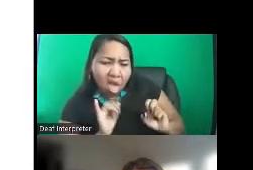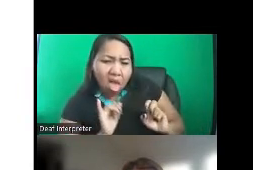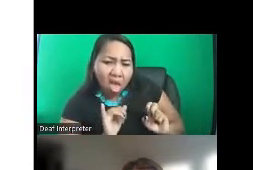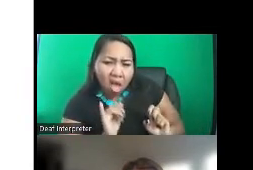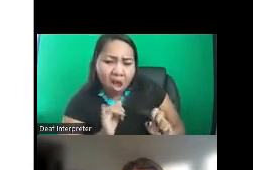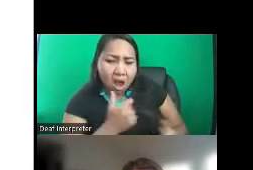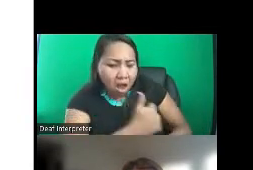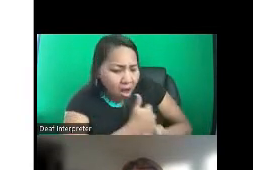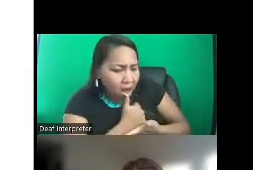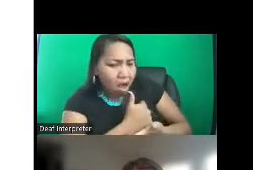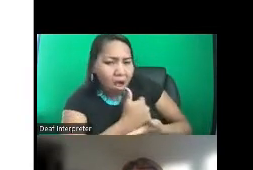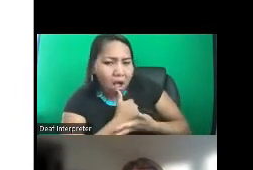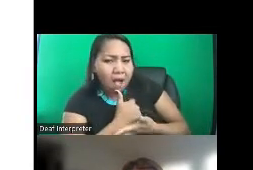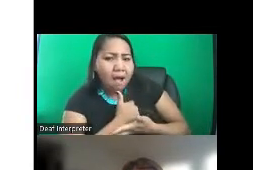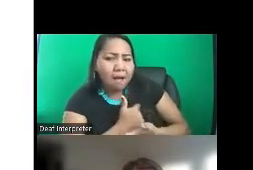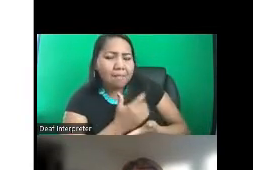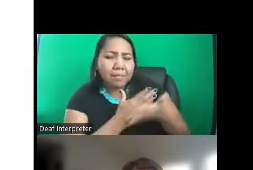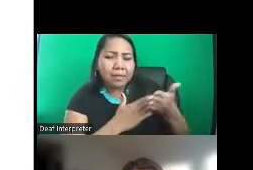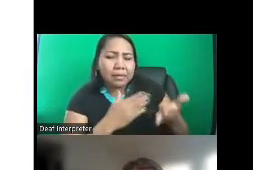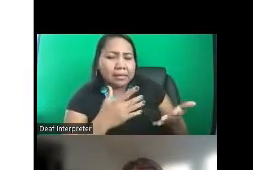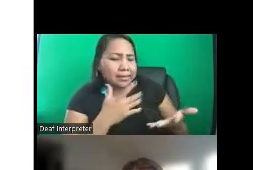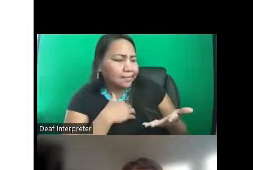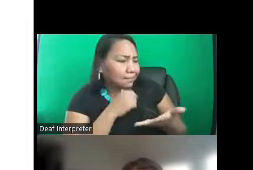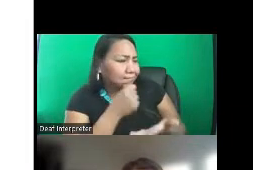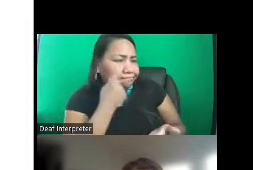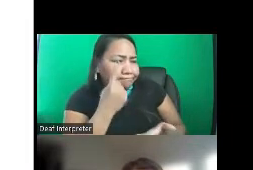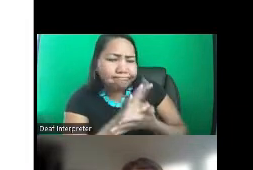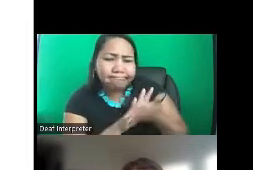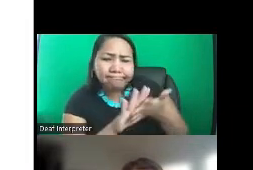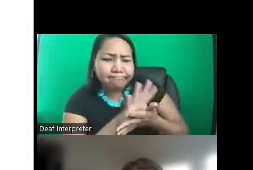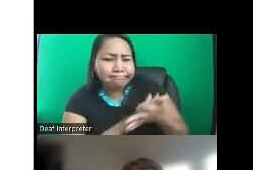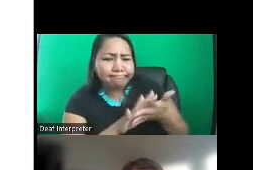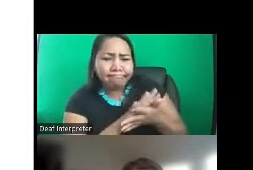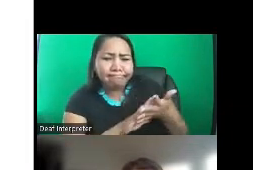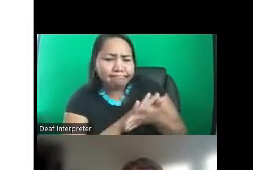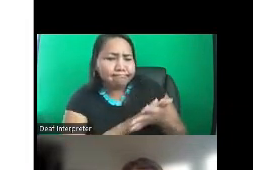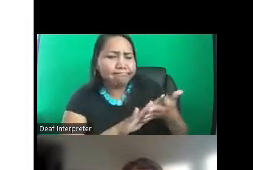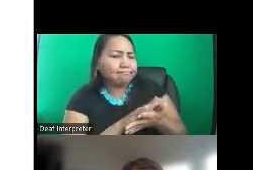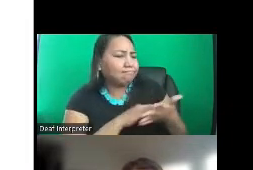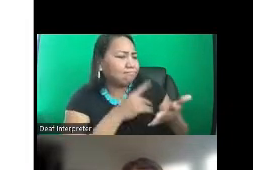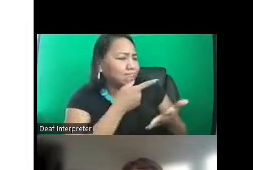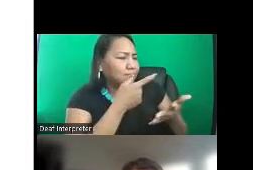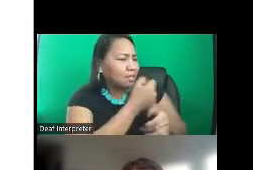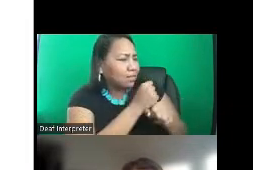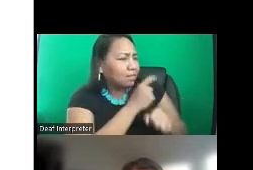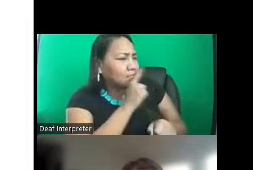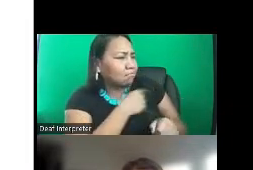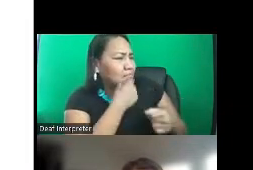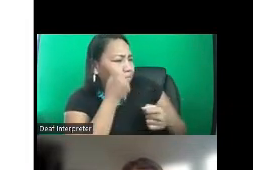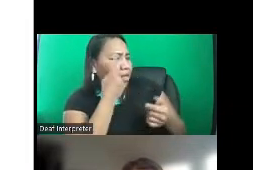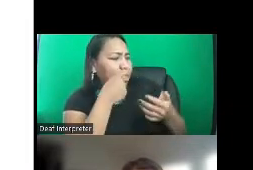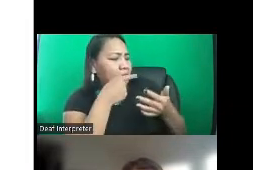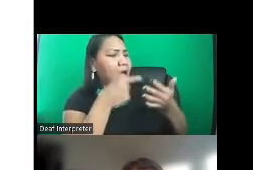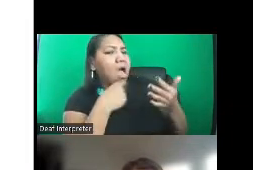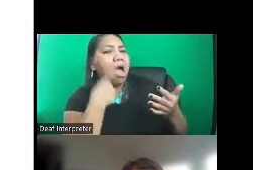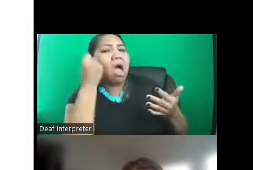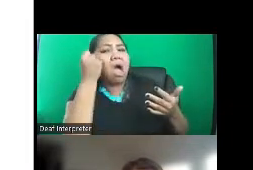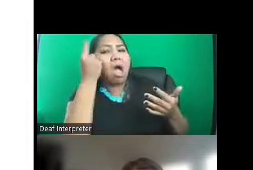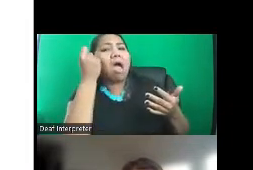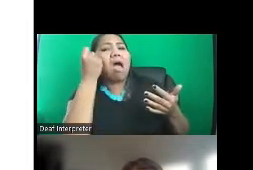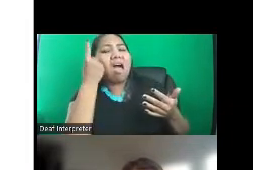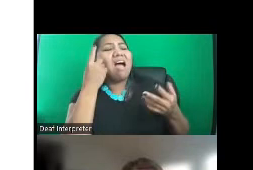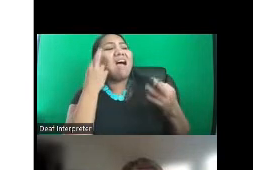things a little bit better, and which really was the reason why I was able to pass a lot of